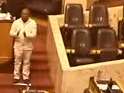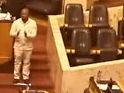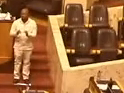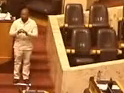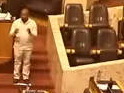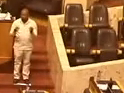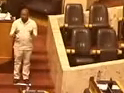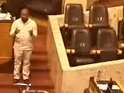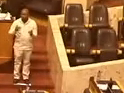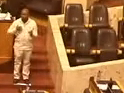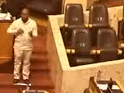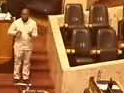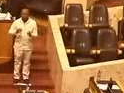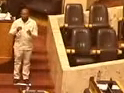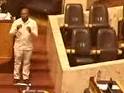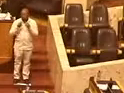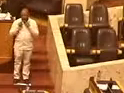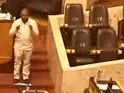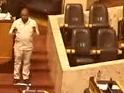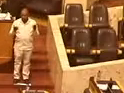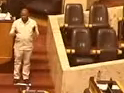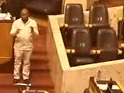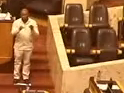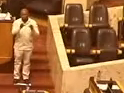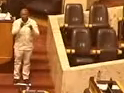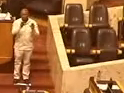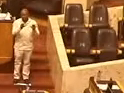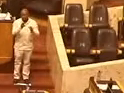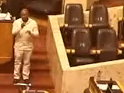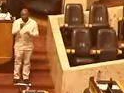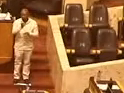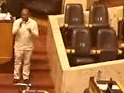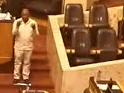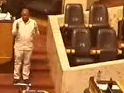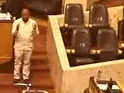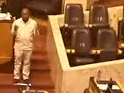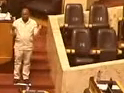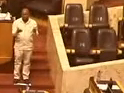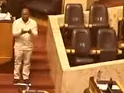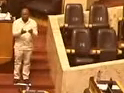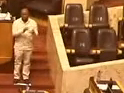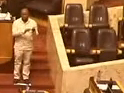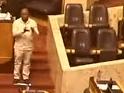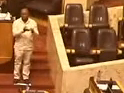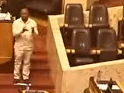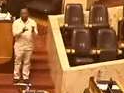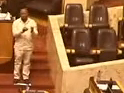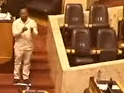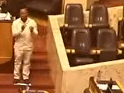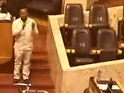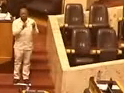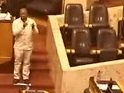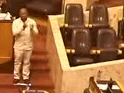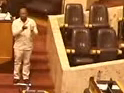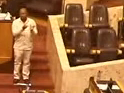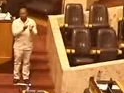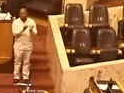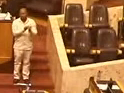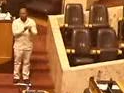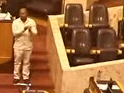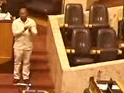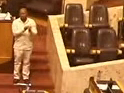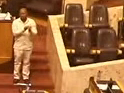9th of May, we reintroduced the contractor to the community, the municipality, and the traditional council. The